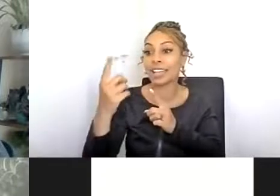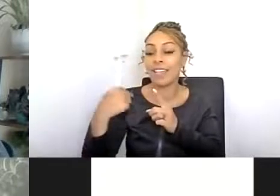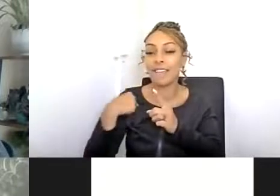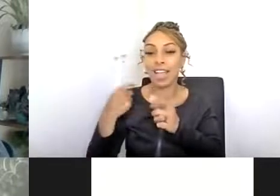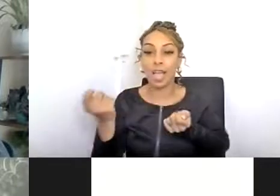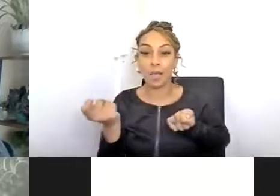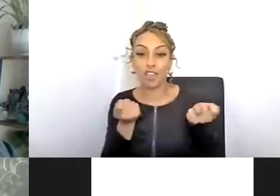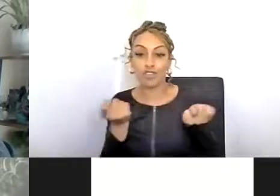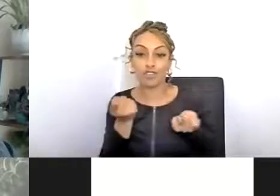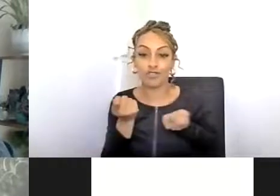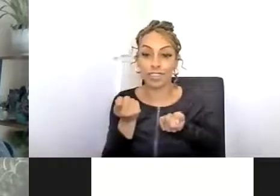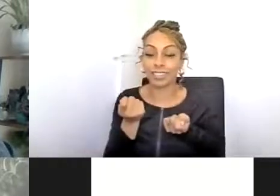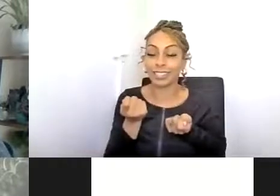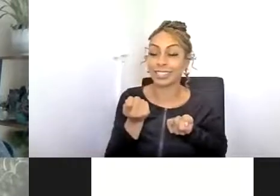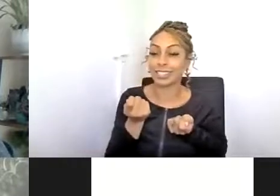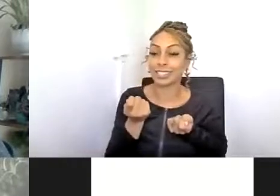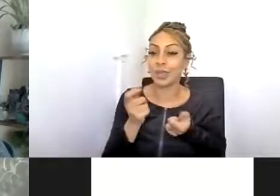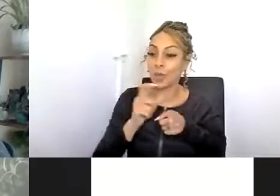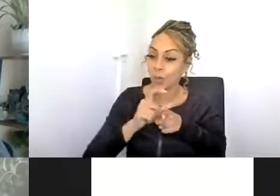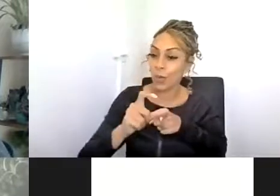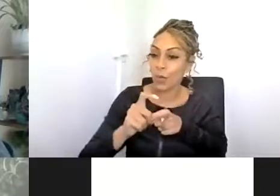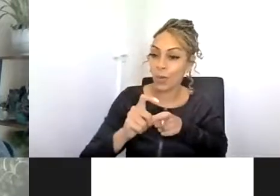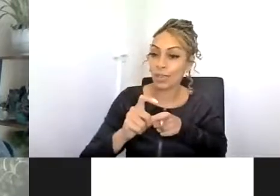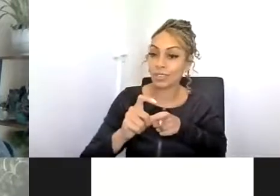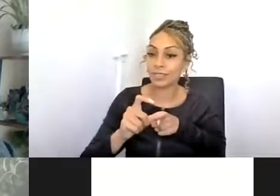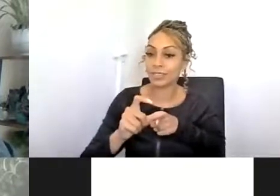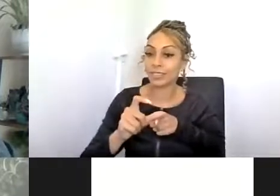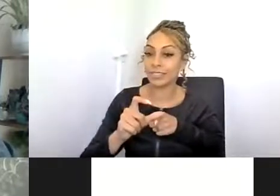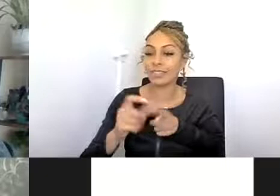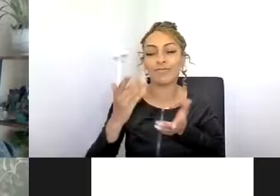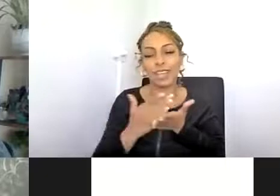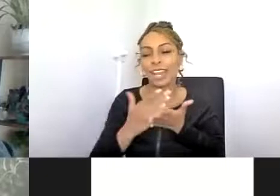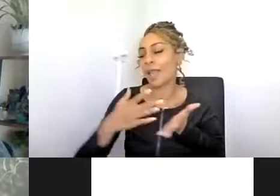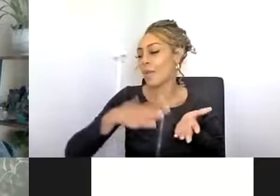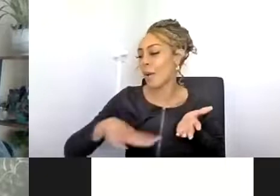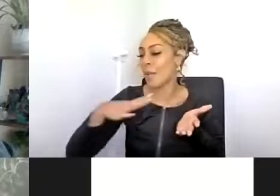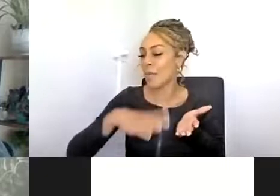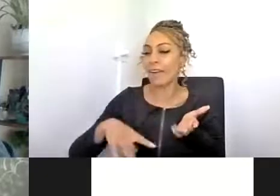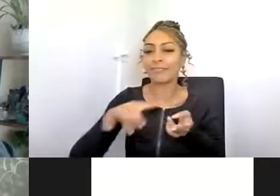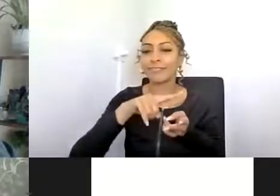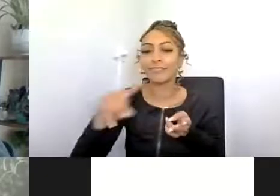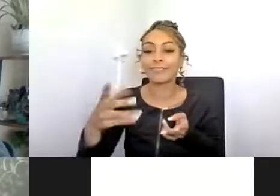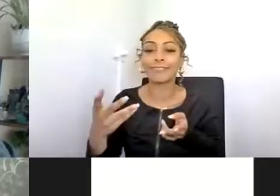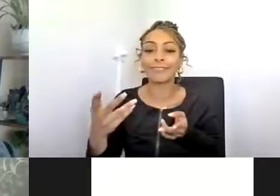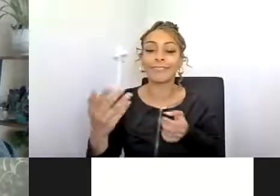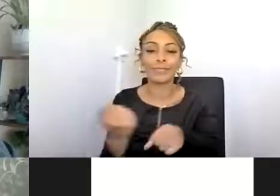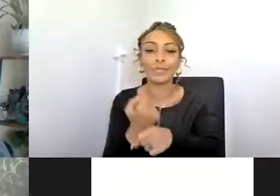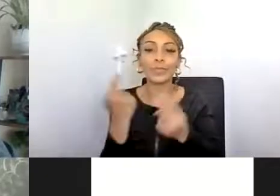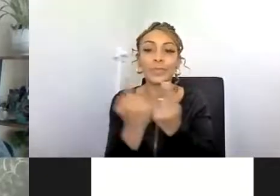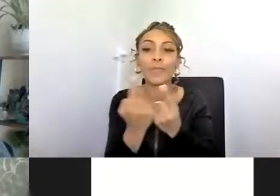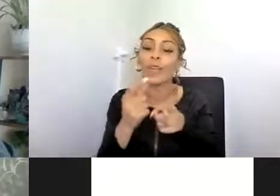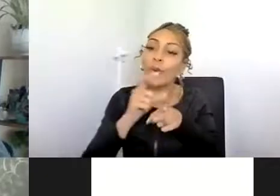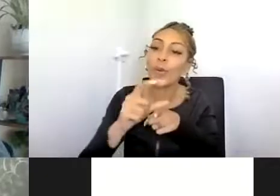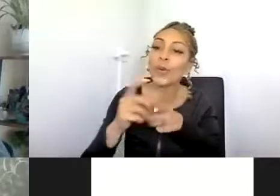curating exhibitions courses that we've run. And we really wanted to do something with the course to